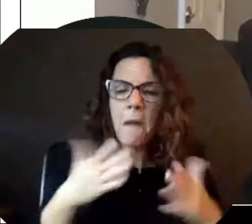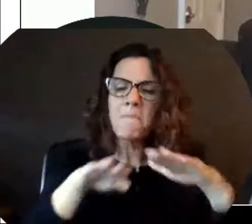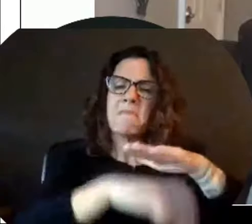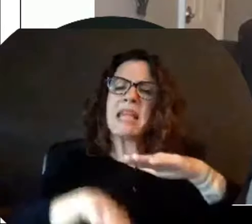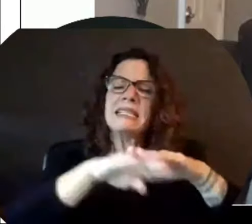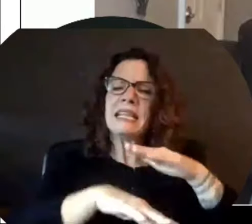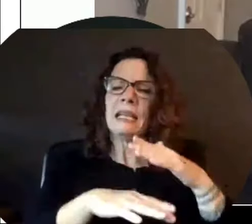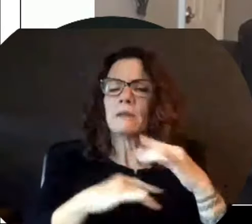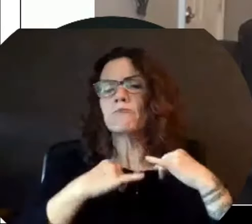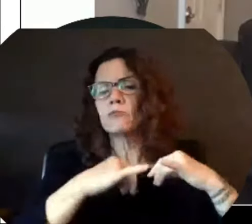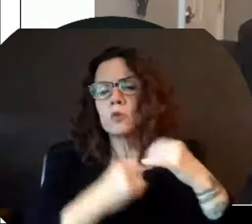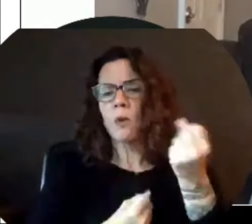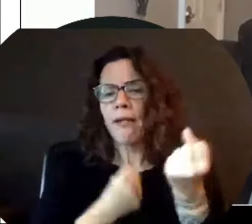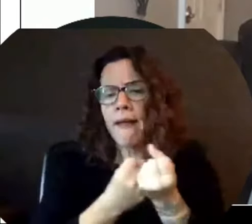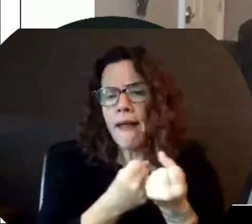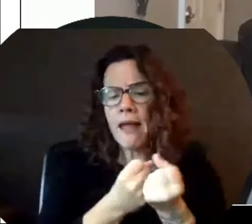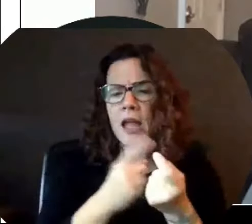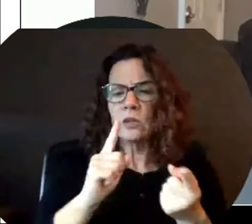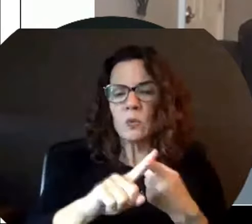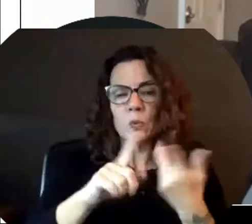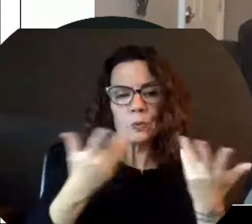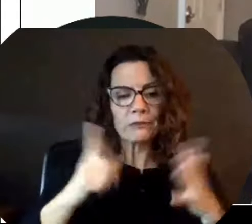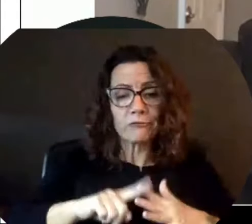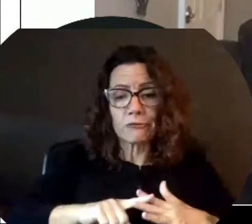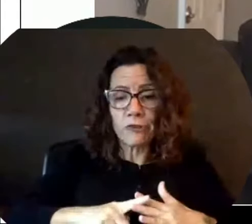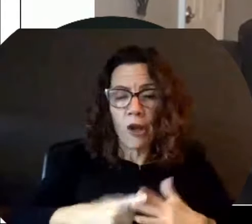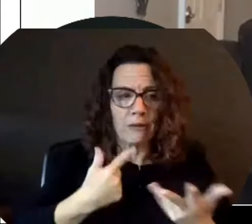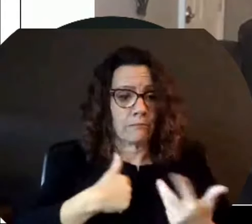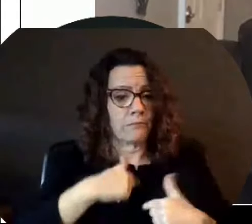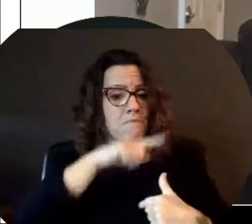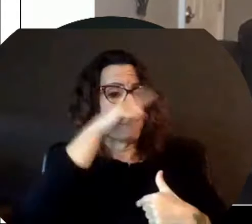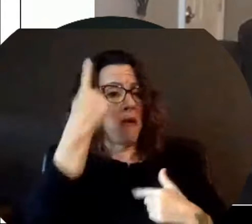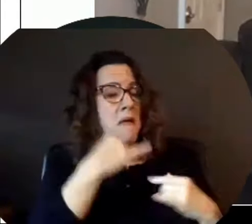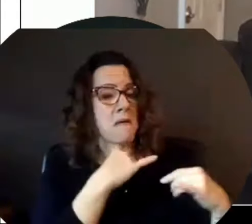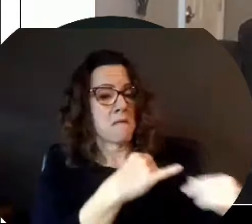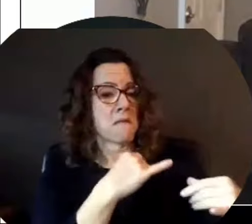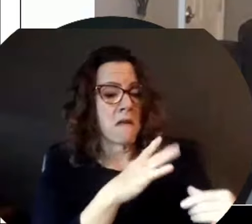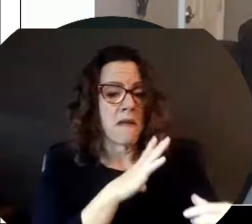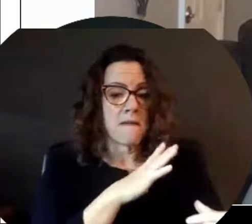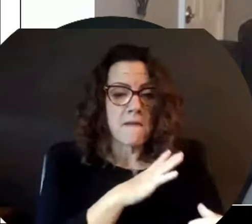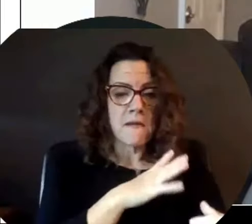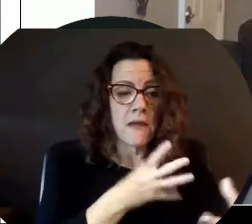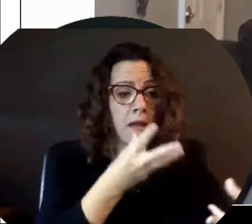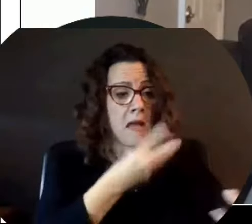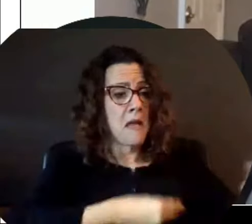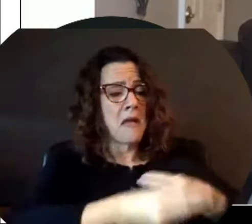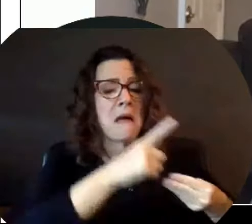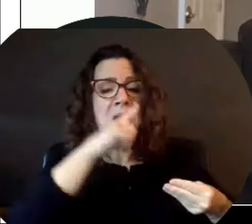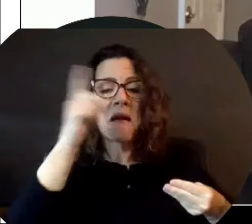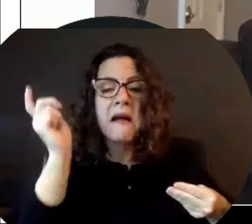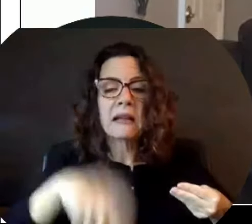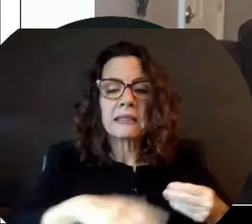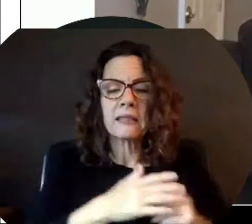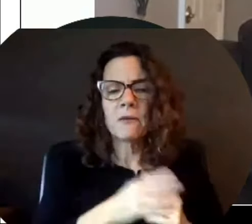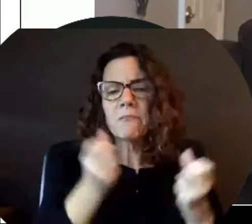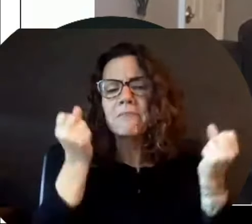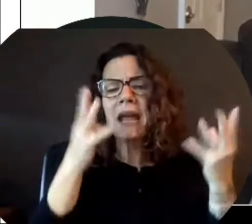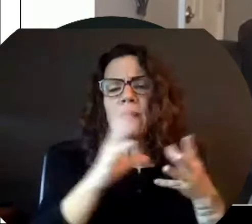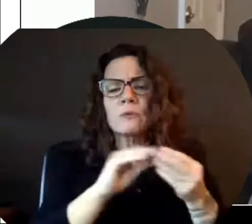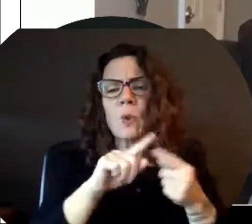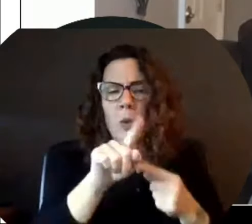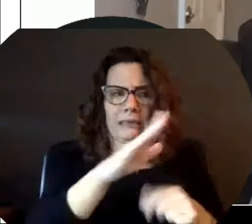you get your money on your books or whatever to be able to provide for yourself. And I think a lot about how, like, prison in some ways